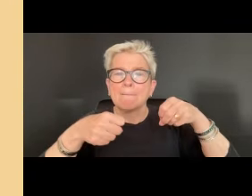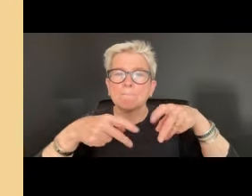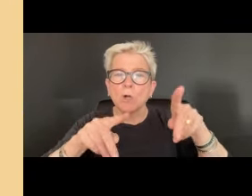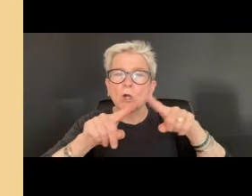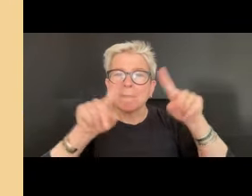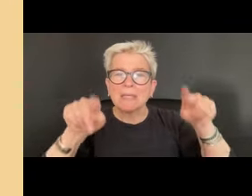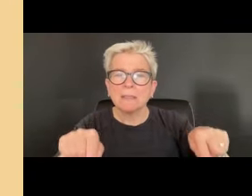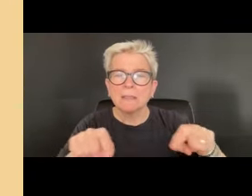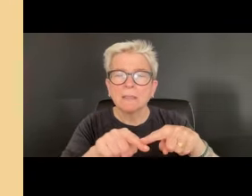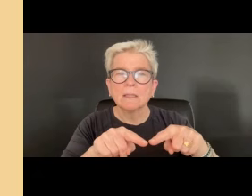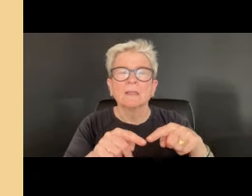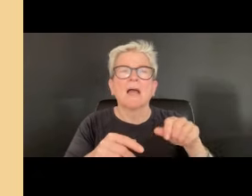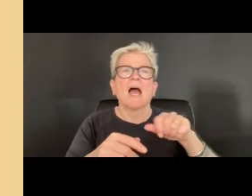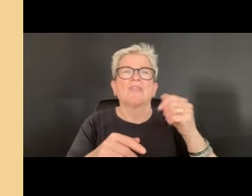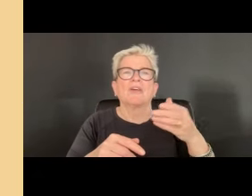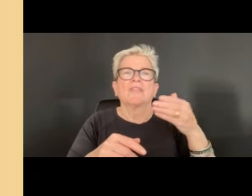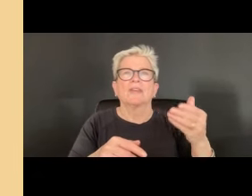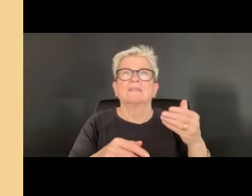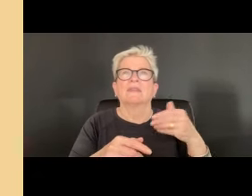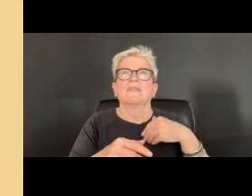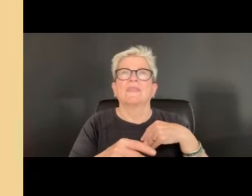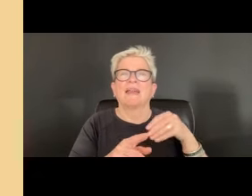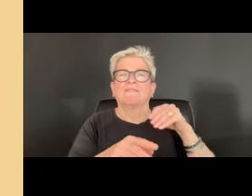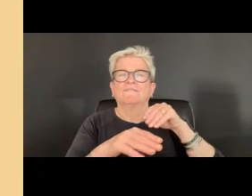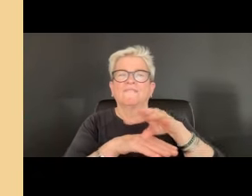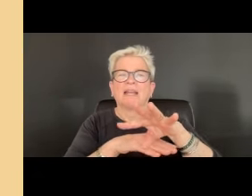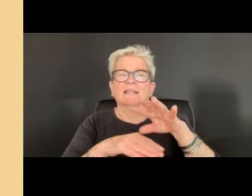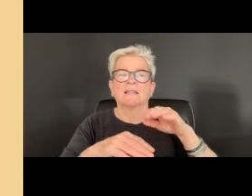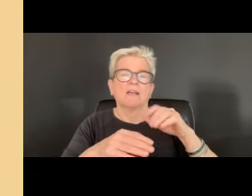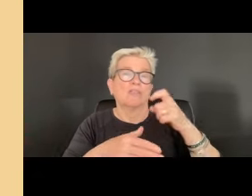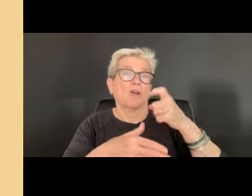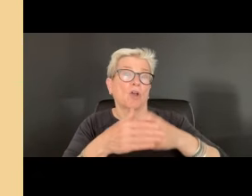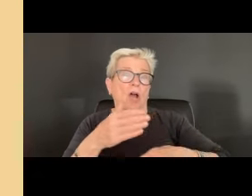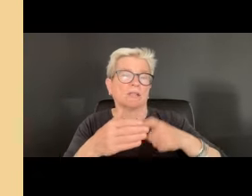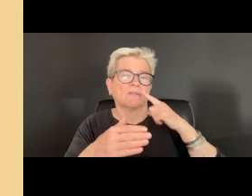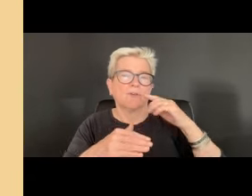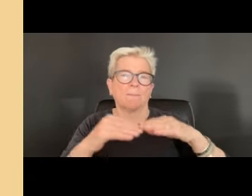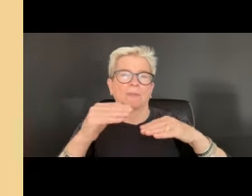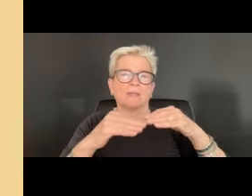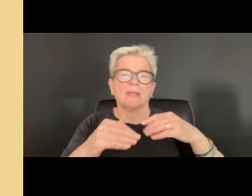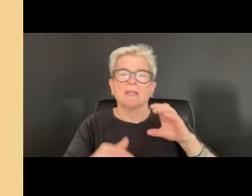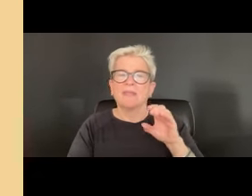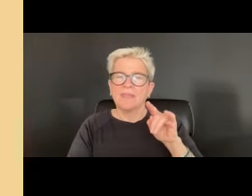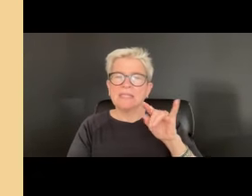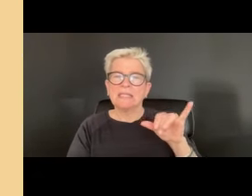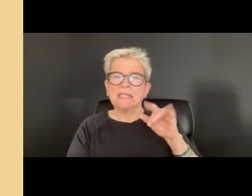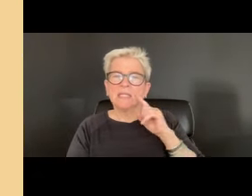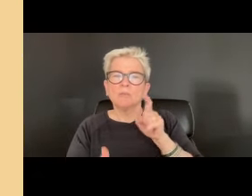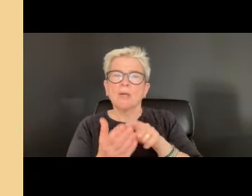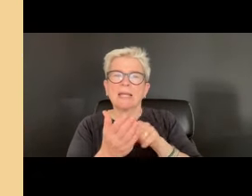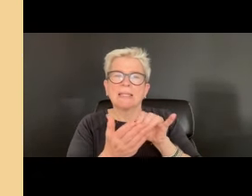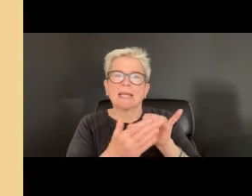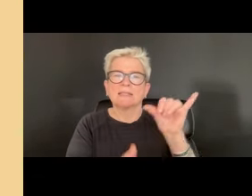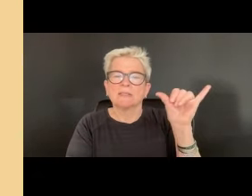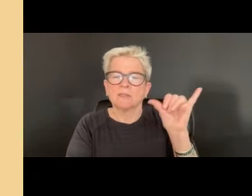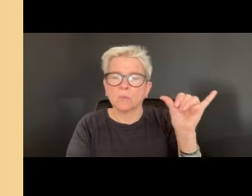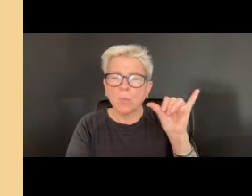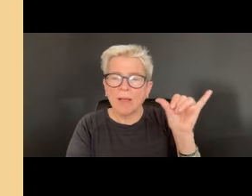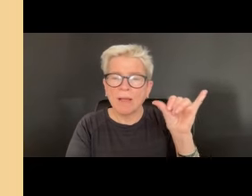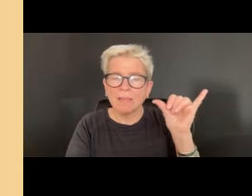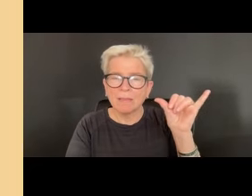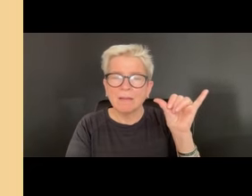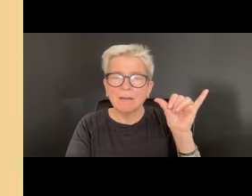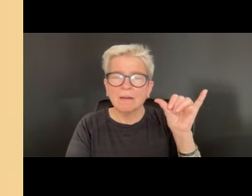make it more costly to build housing. The city recognizes that as well, and the city